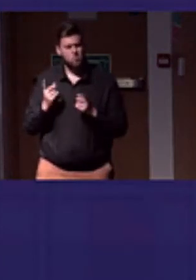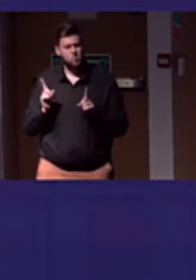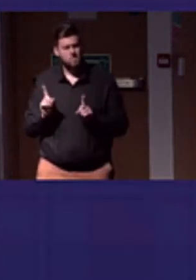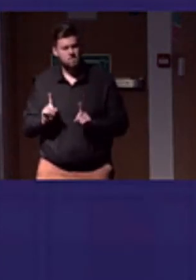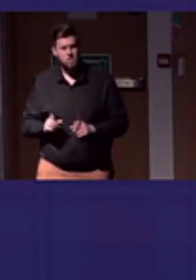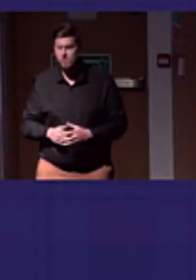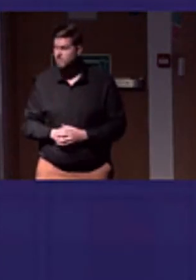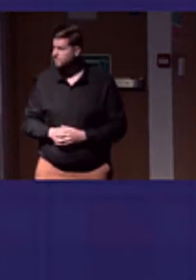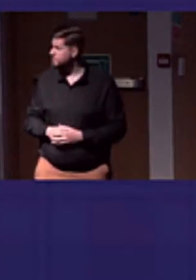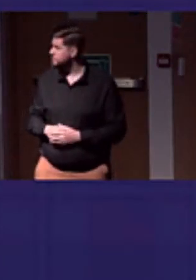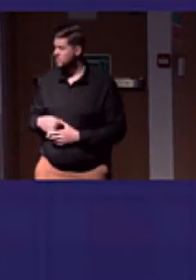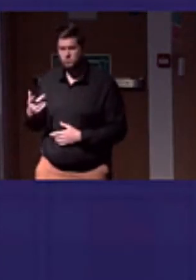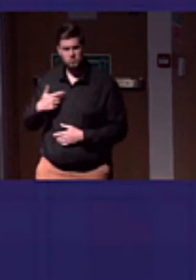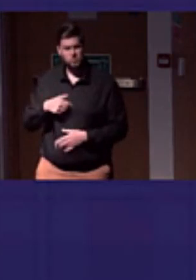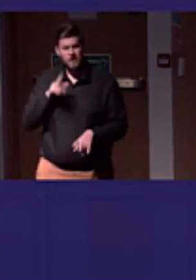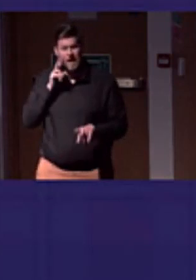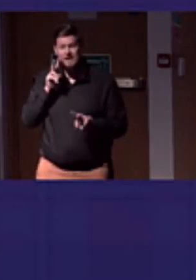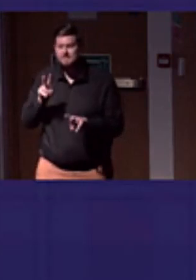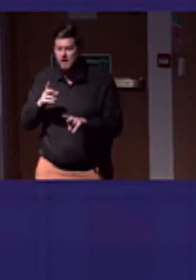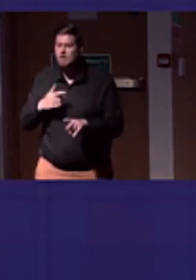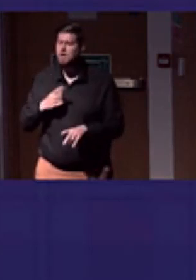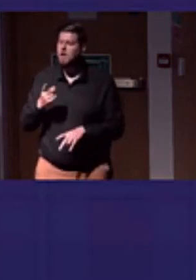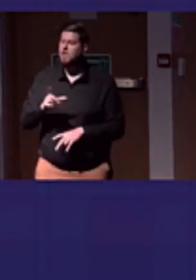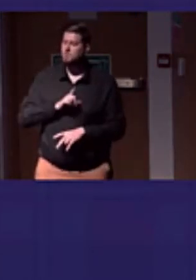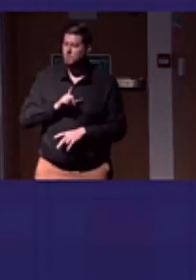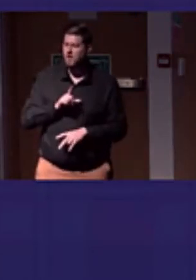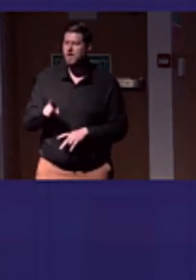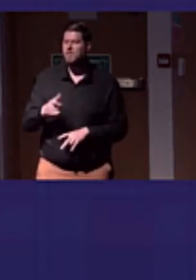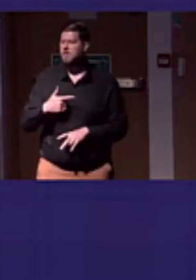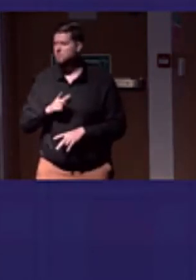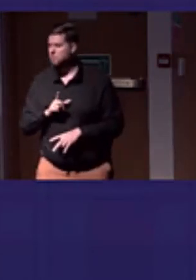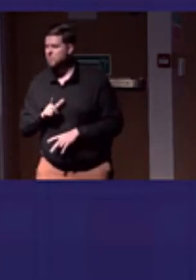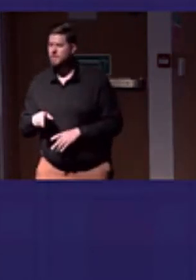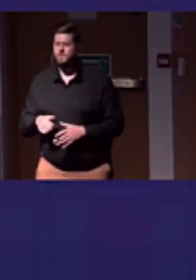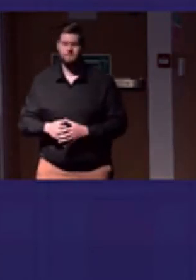why. Fill the tank. Fill the tank of why.